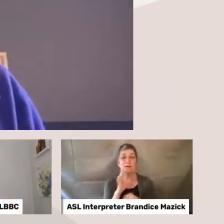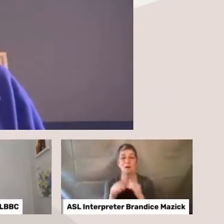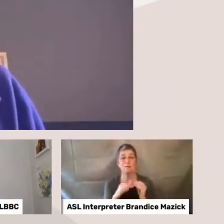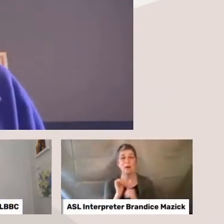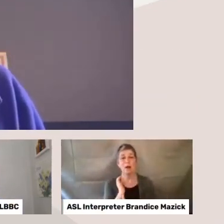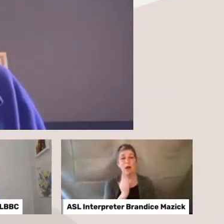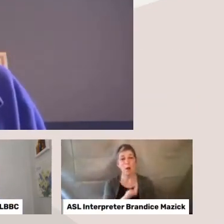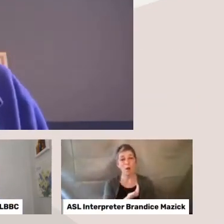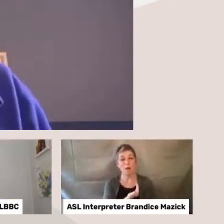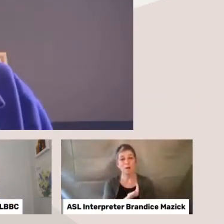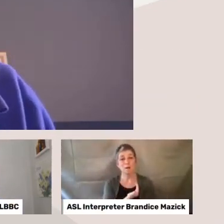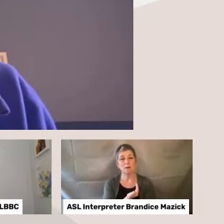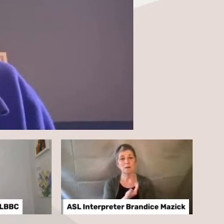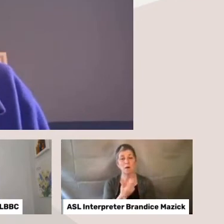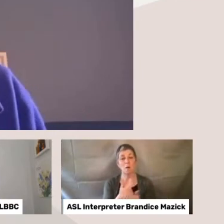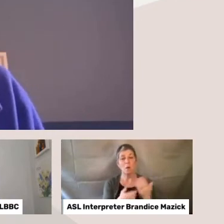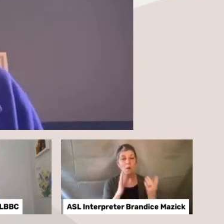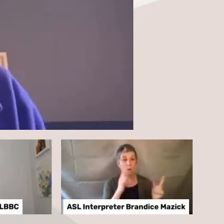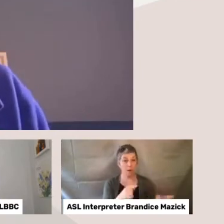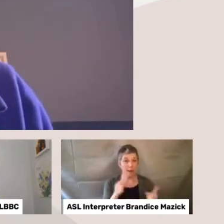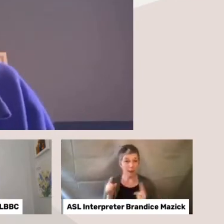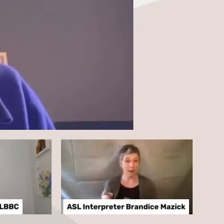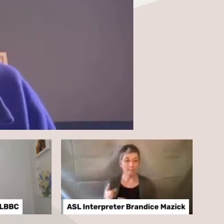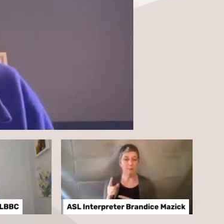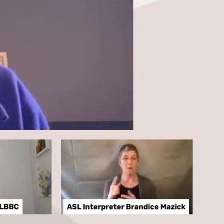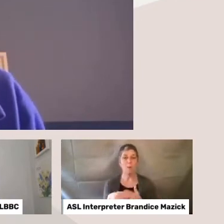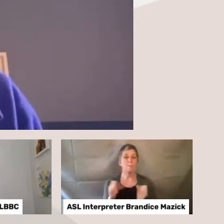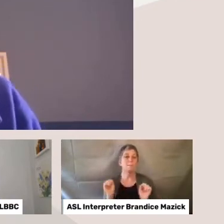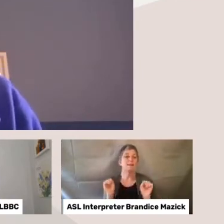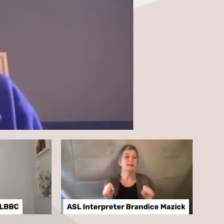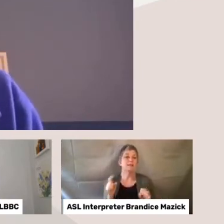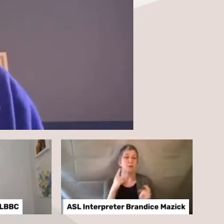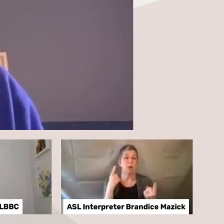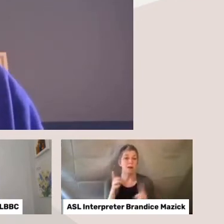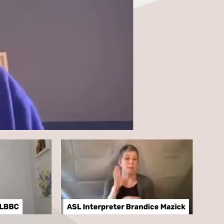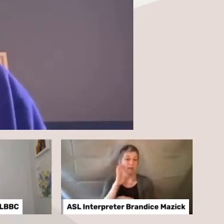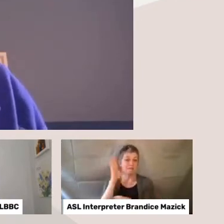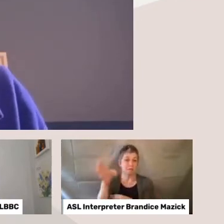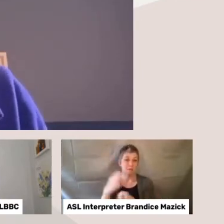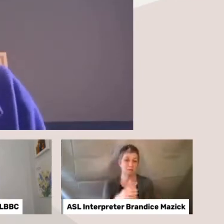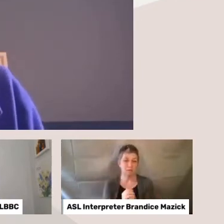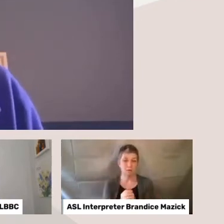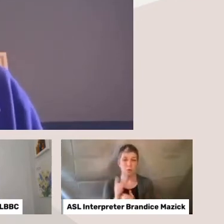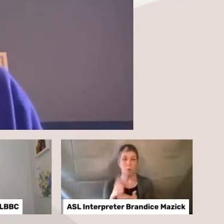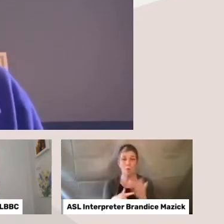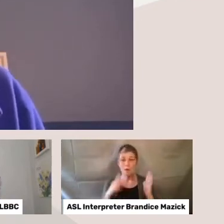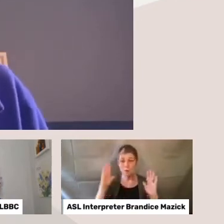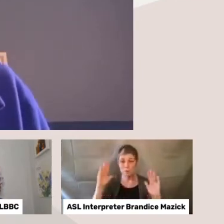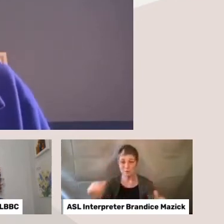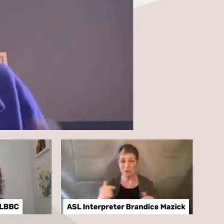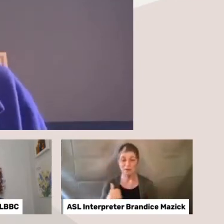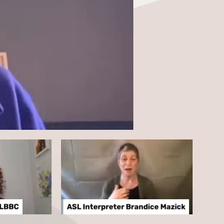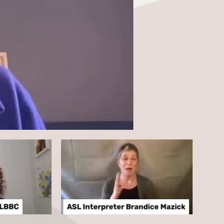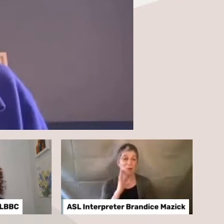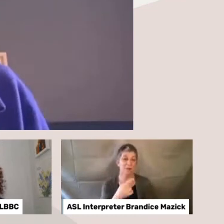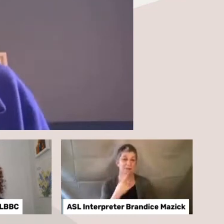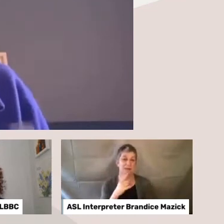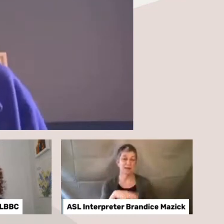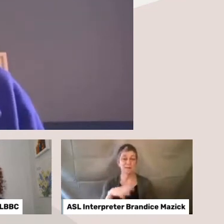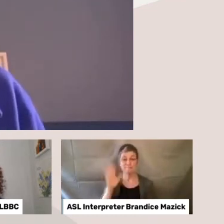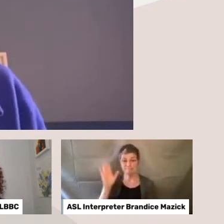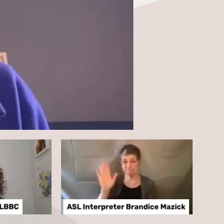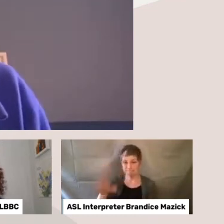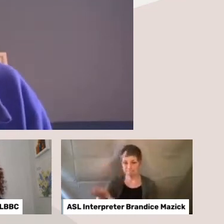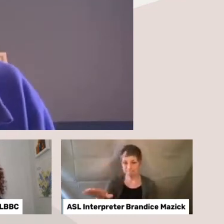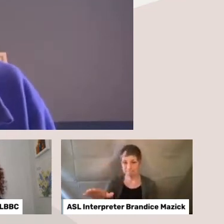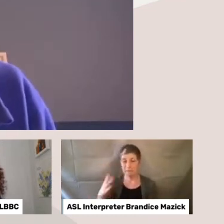our what's going to happen, what potentially will happen in the future, or what to expect, I will say, and by the way, I